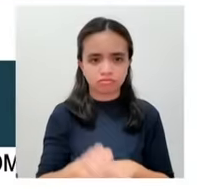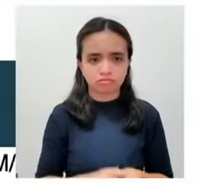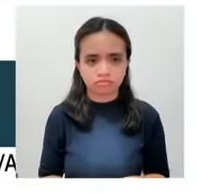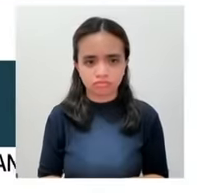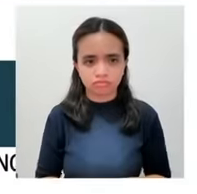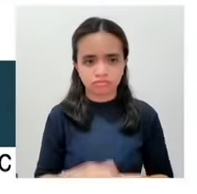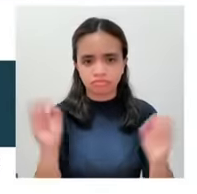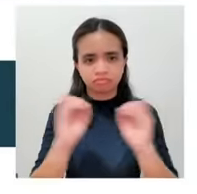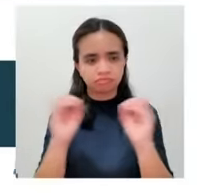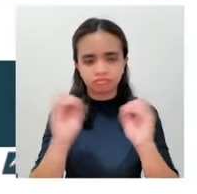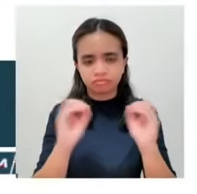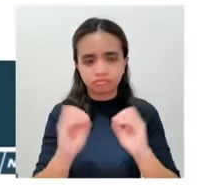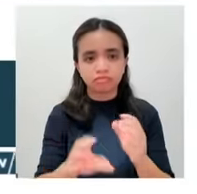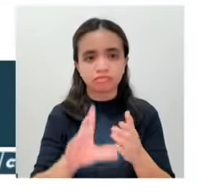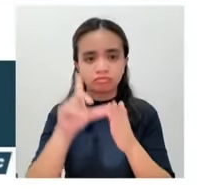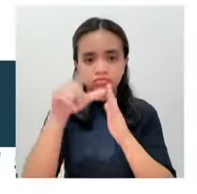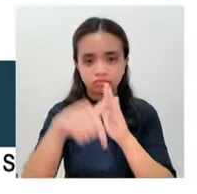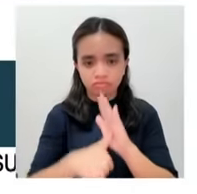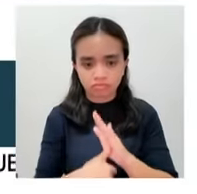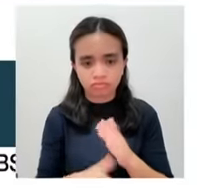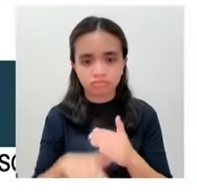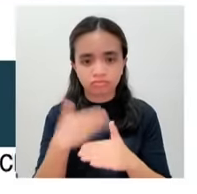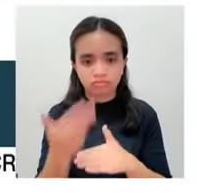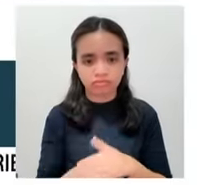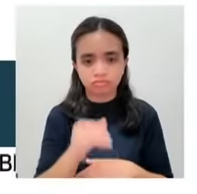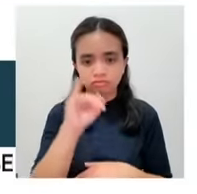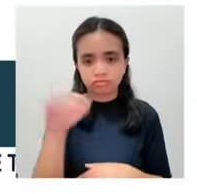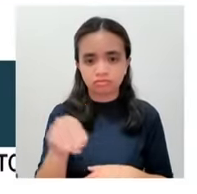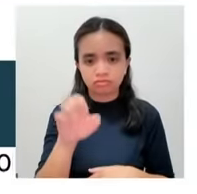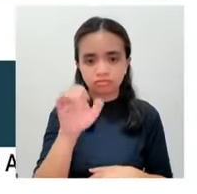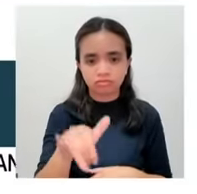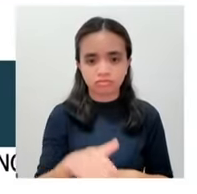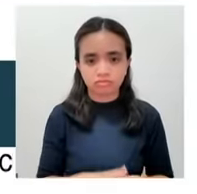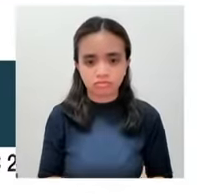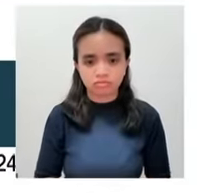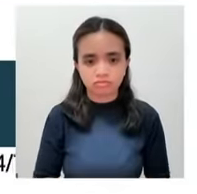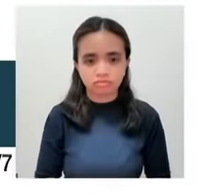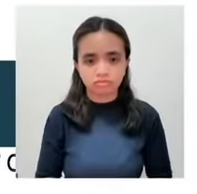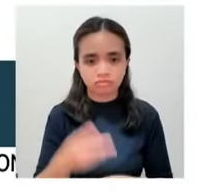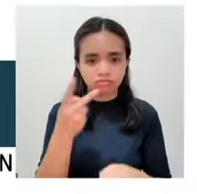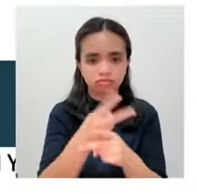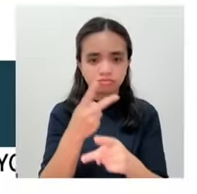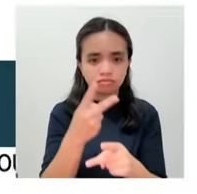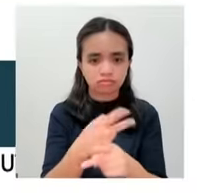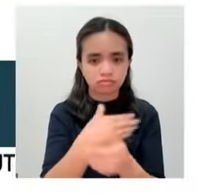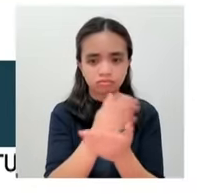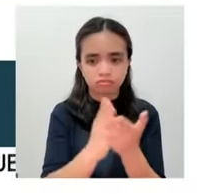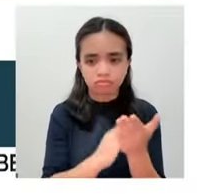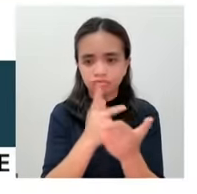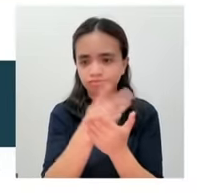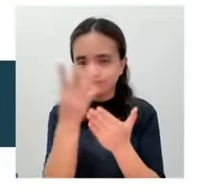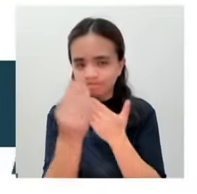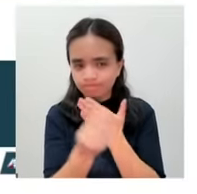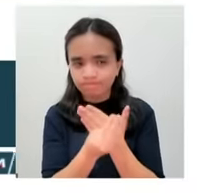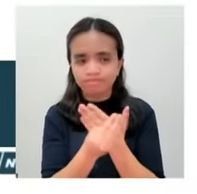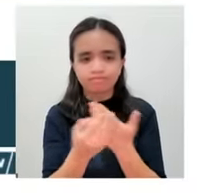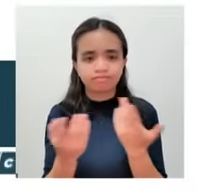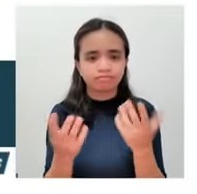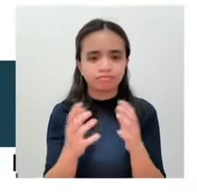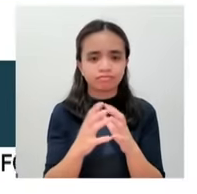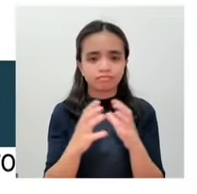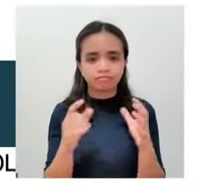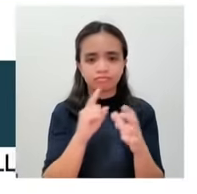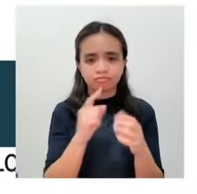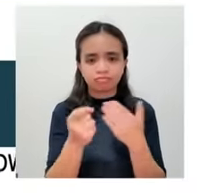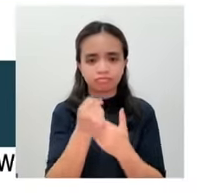get to show up. And then, okay, so Joe, you'd say Joe is in charge of some programs and she's big. Here's a